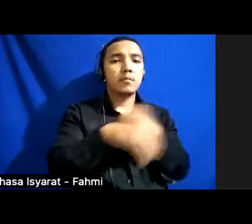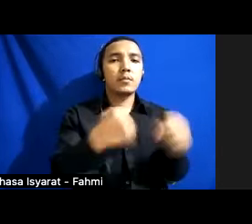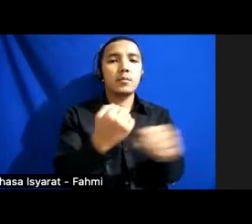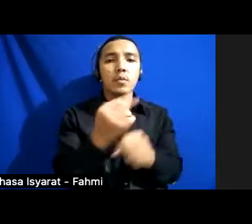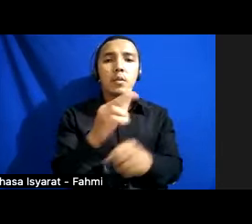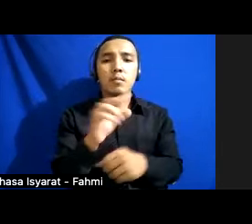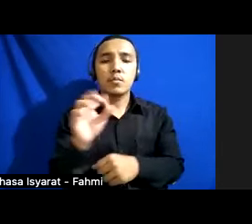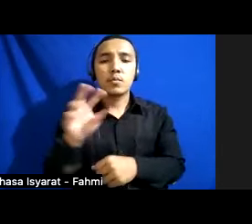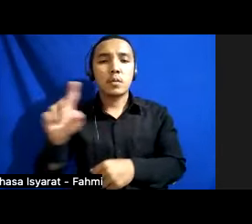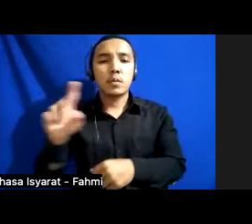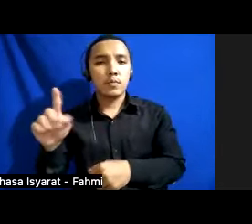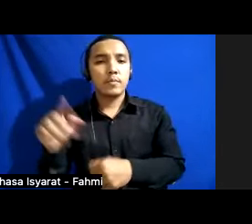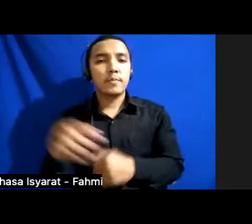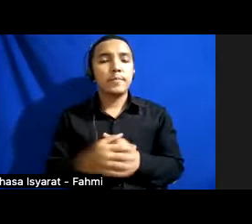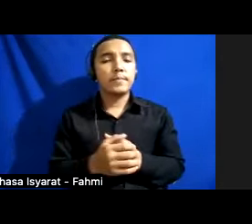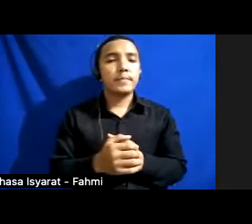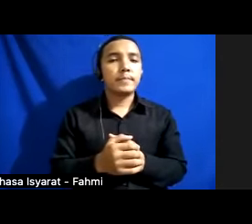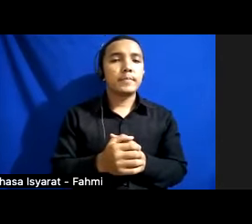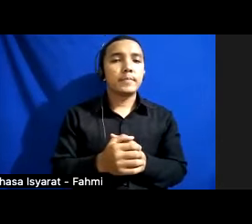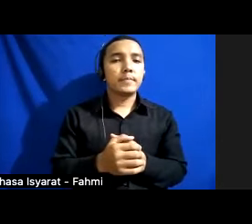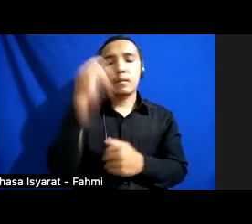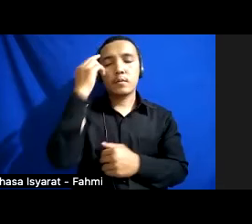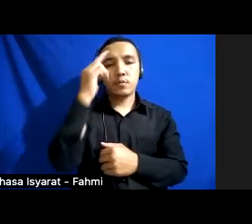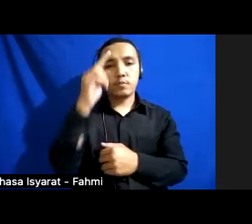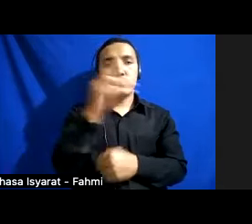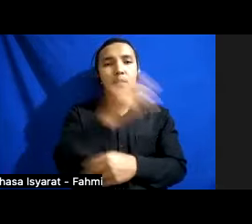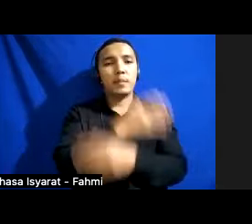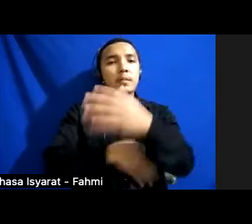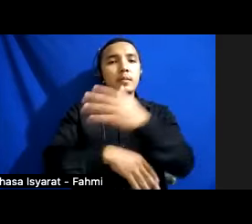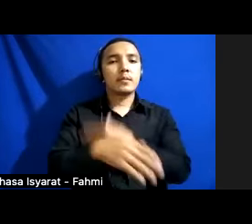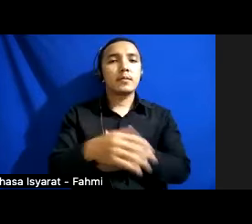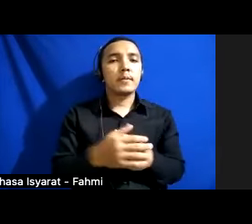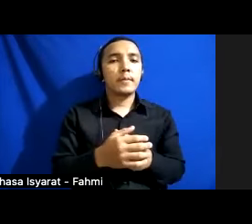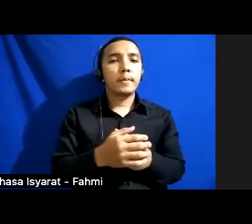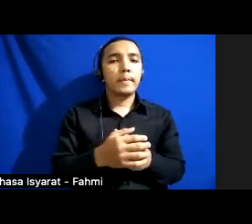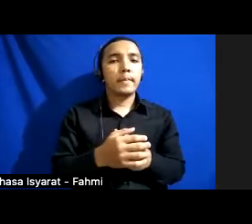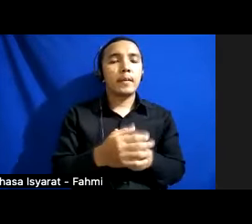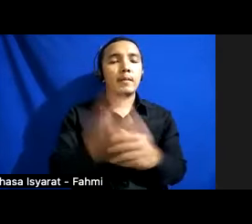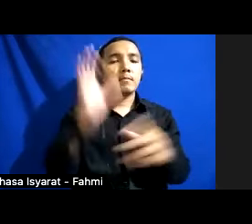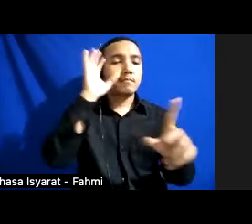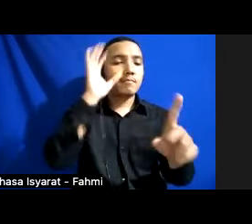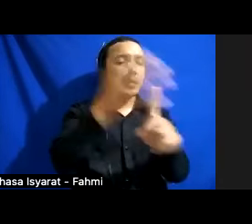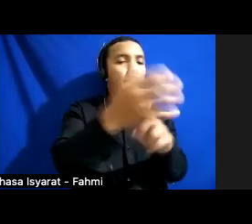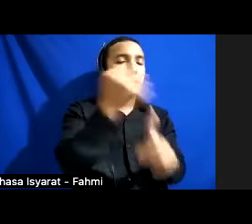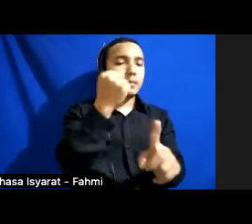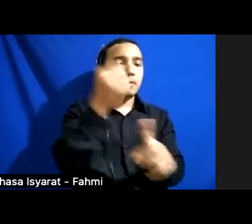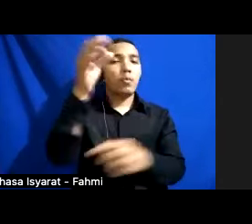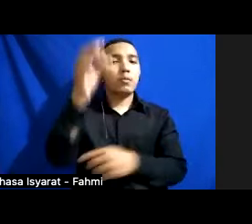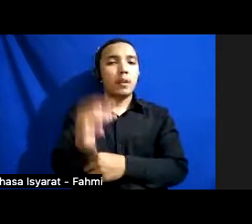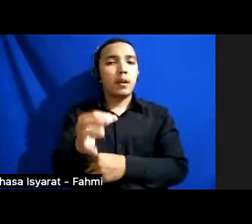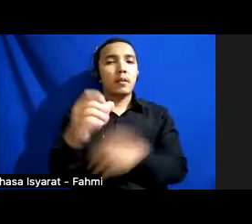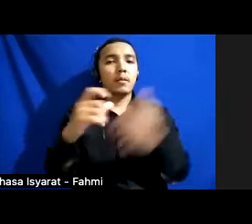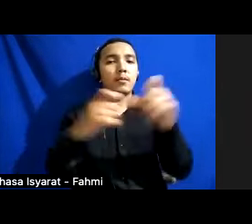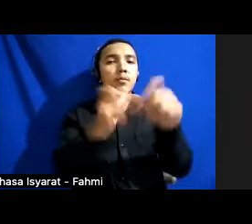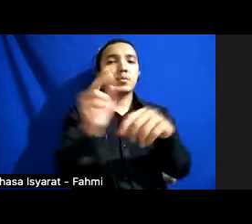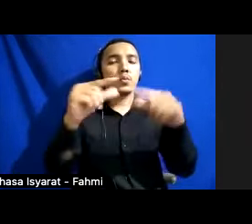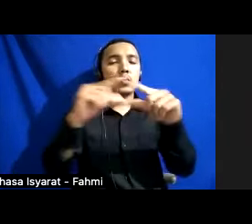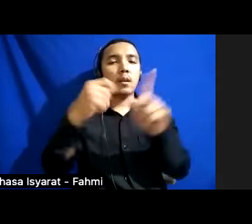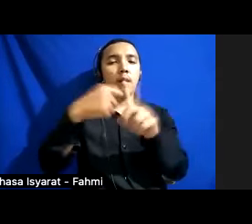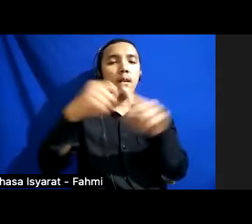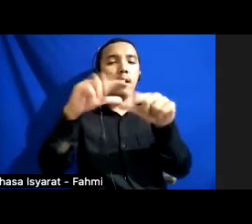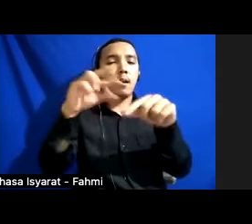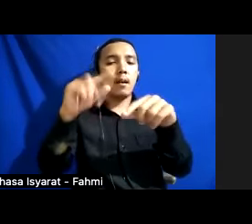the rights and protection of persons with disabilities are fulfilled. Solo City's achievements in realizing a disability-friendly